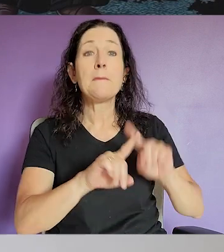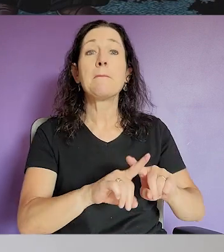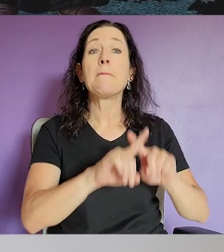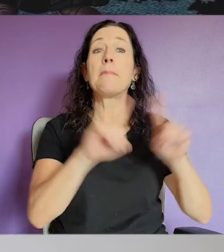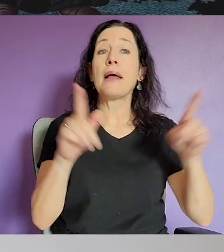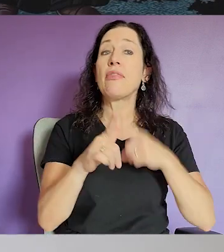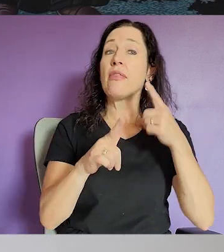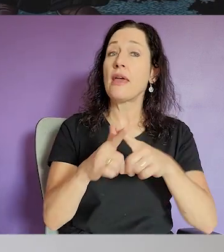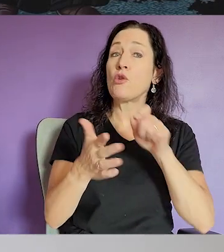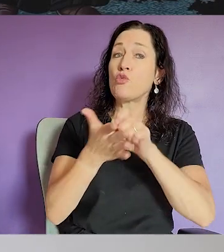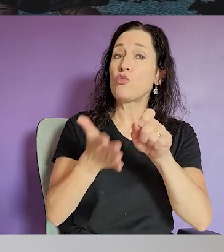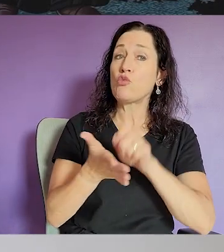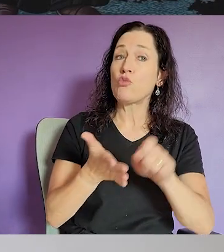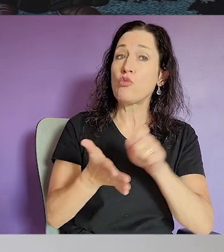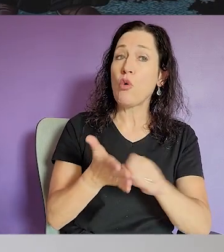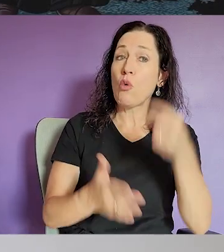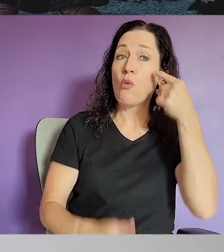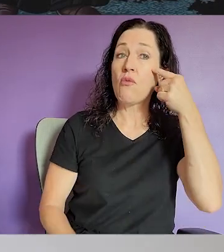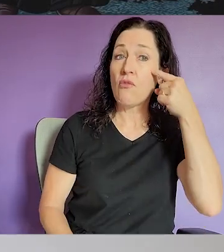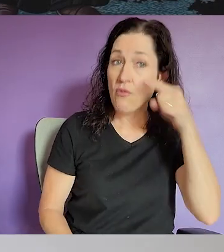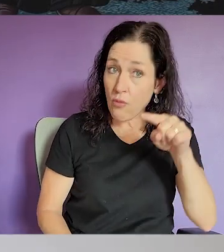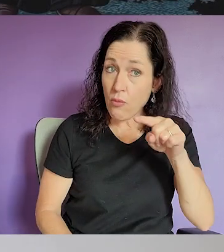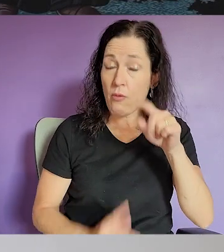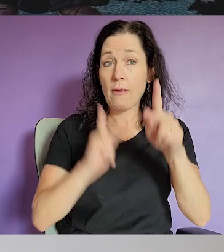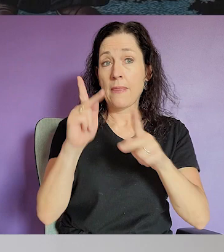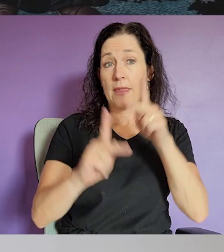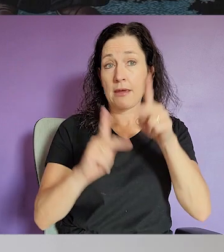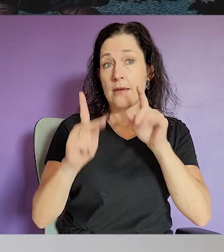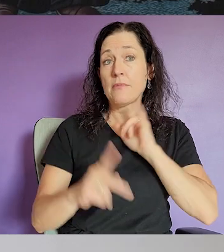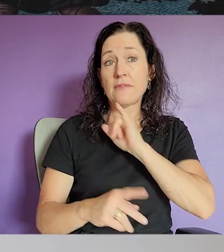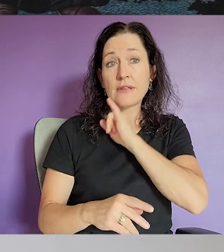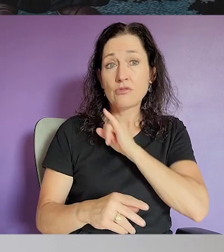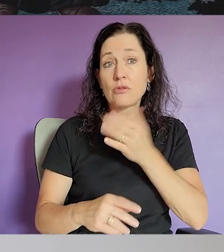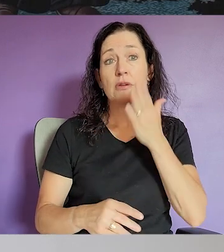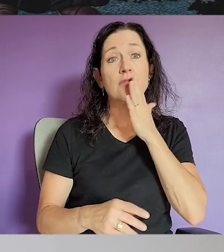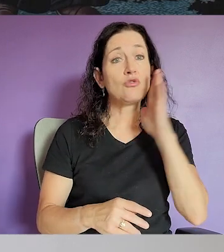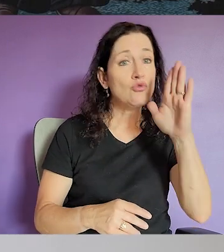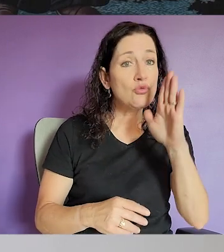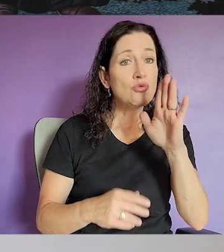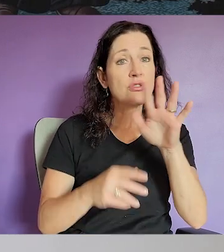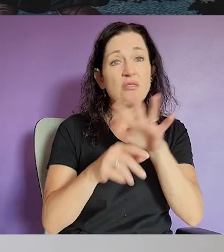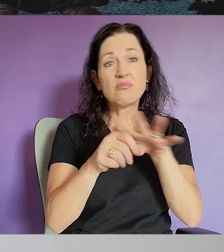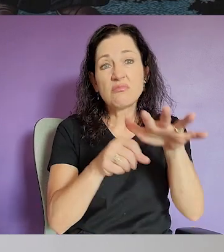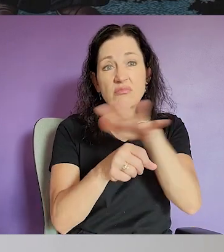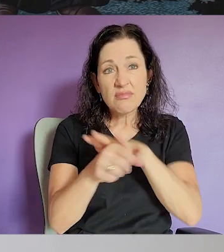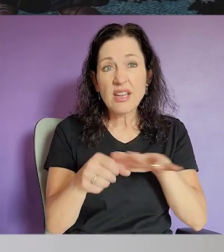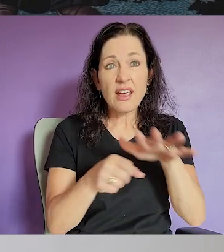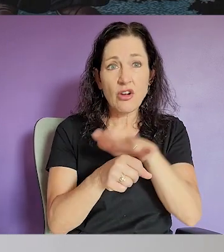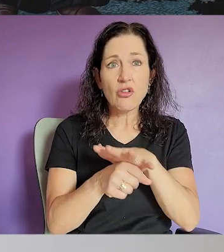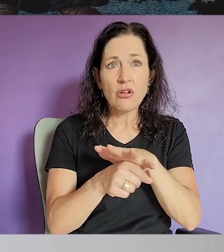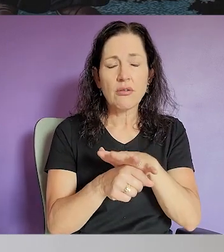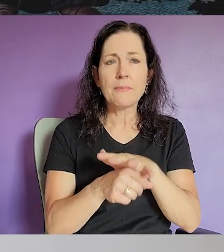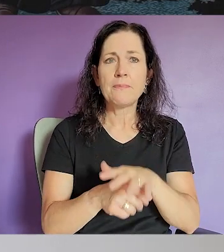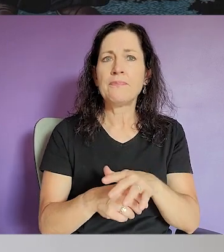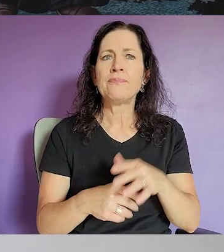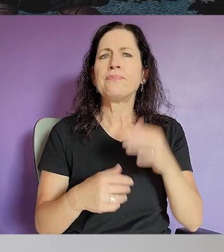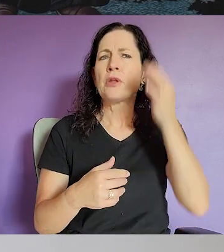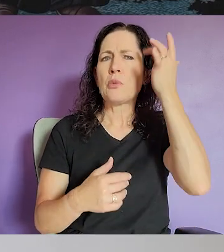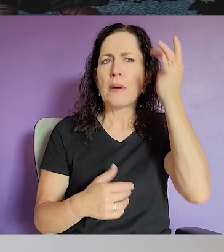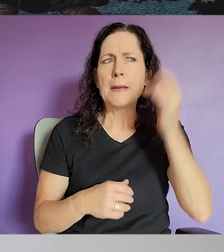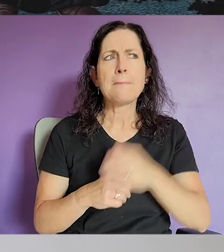the people of Israel, the people of Jerusalem and the surrounding areas, that the